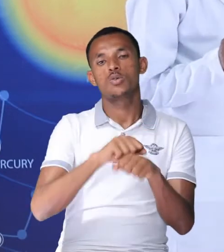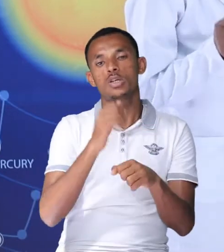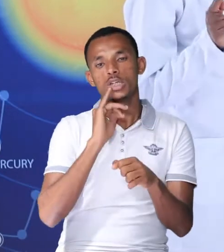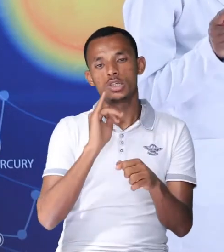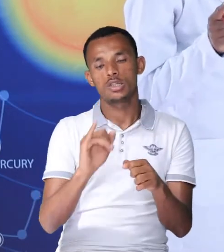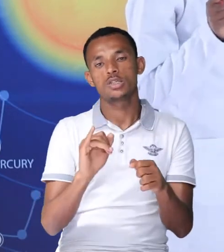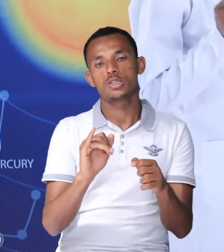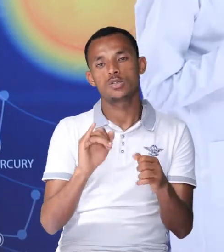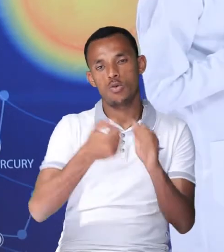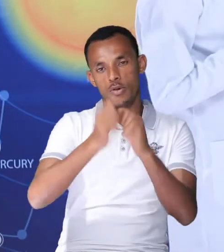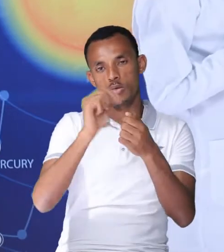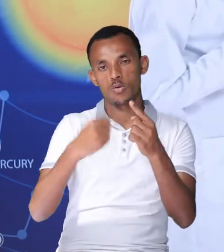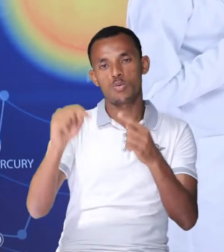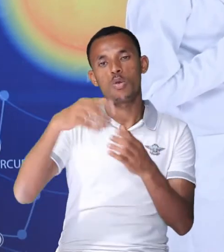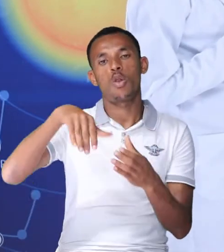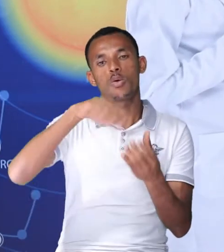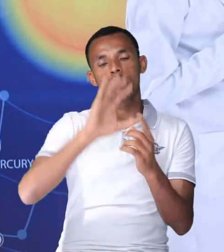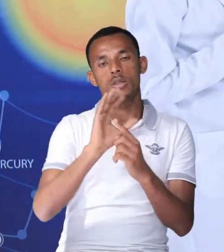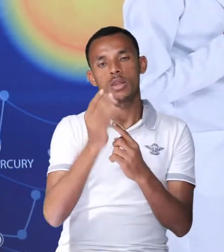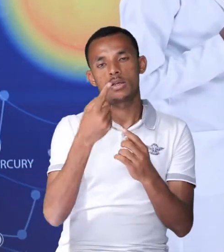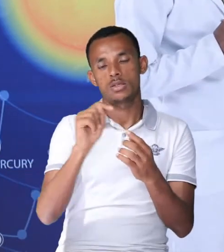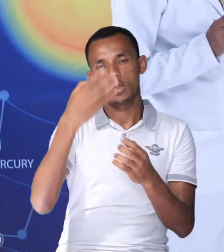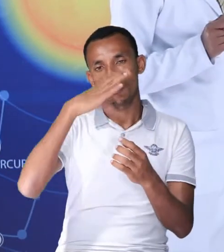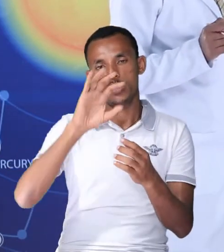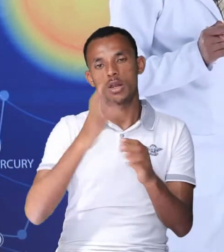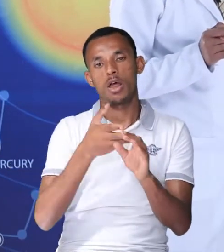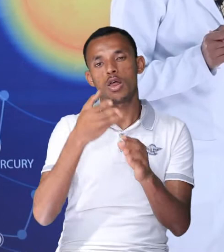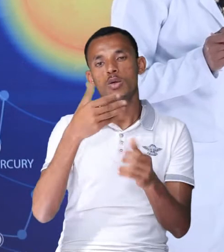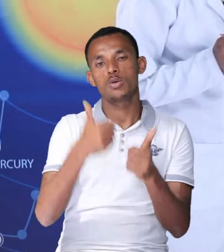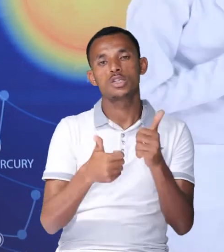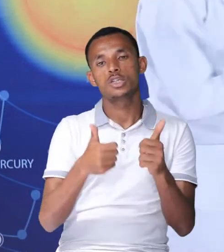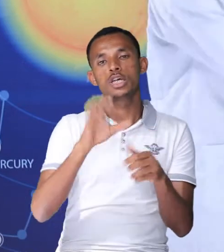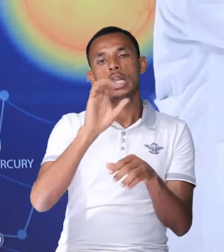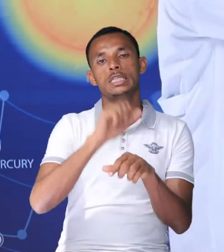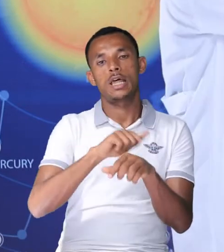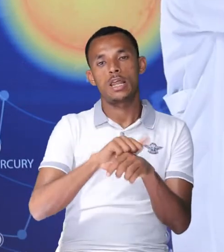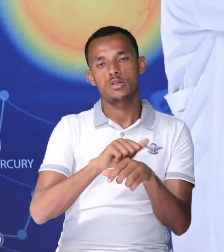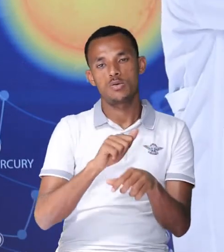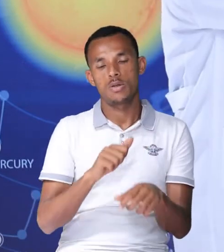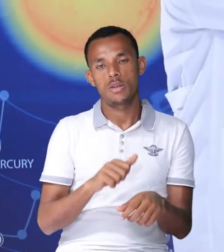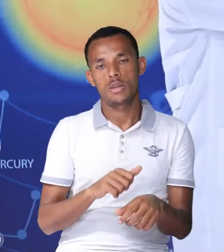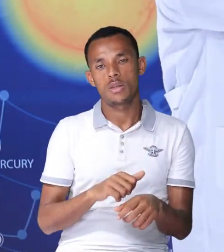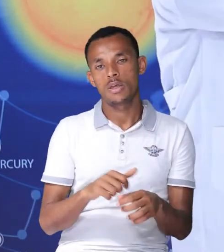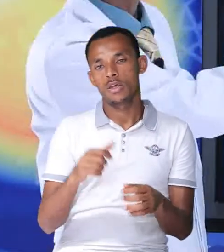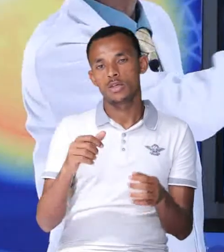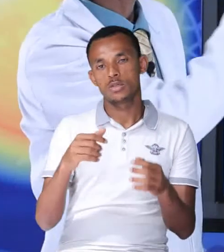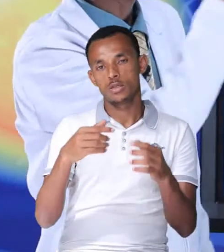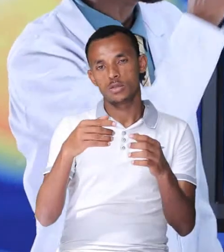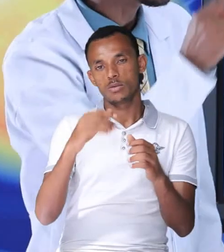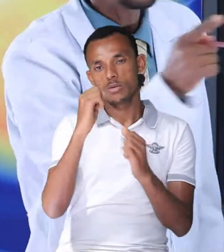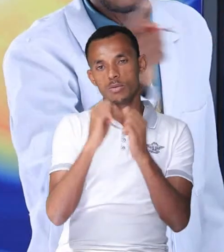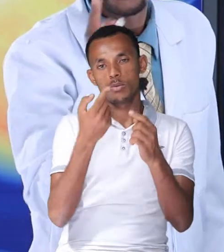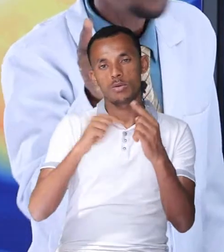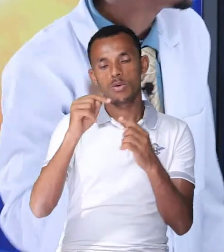to the liquid state. The temperature at which crystalline solid is converted to